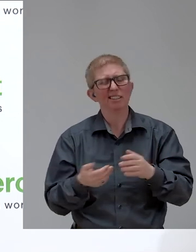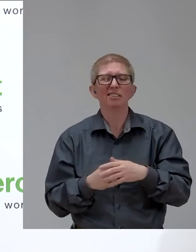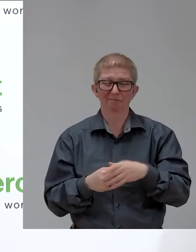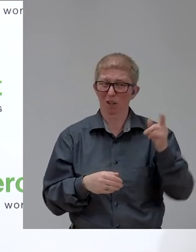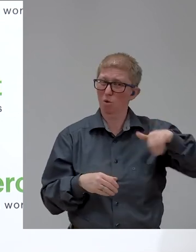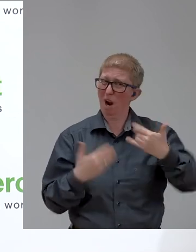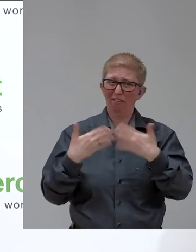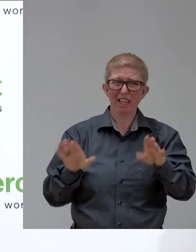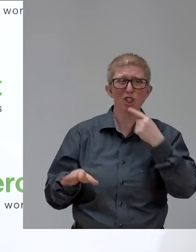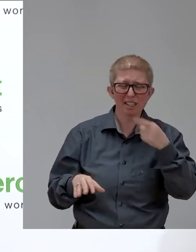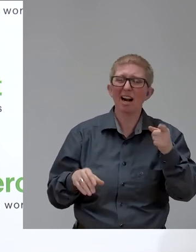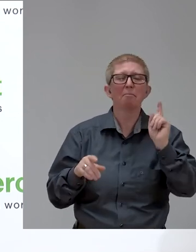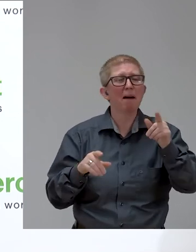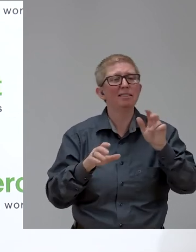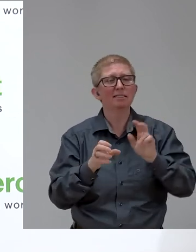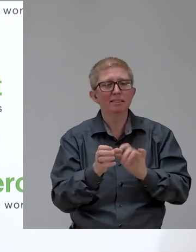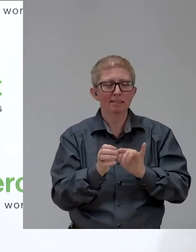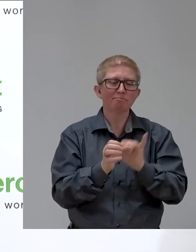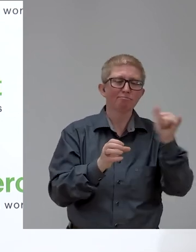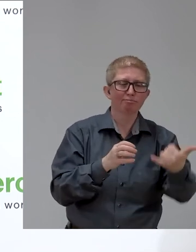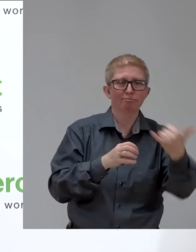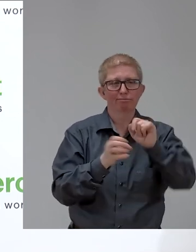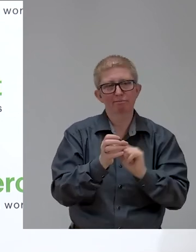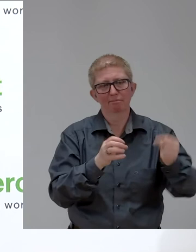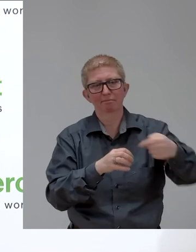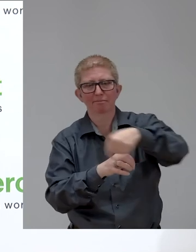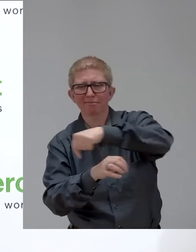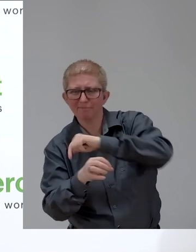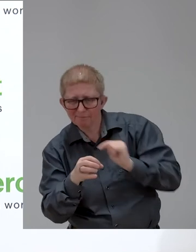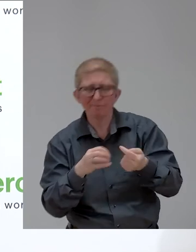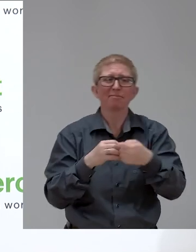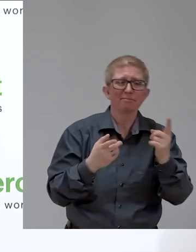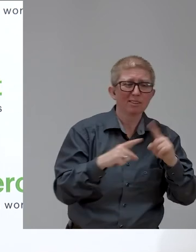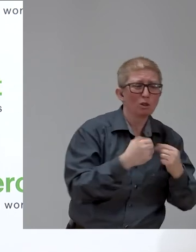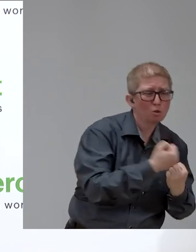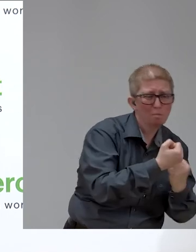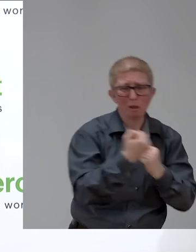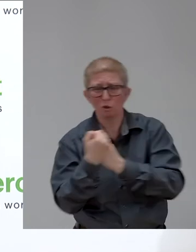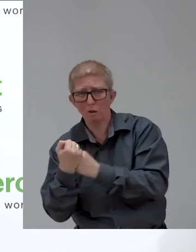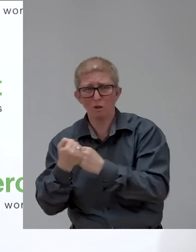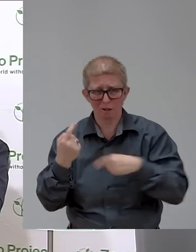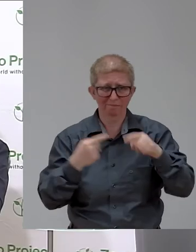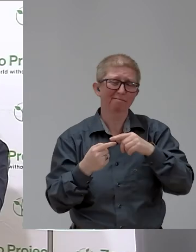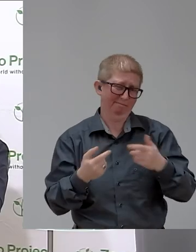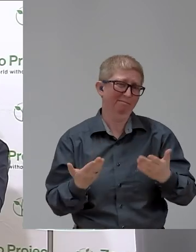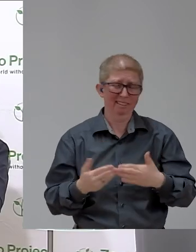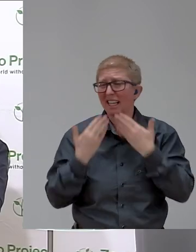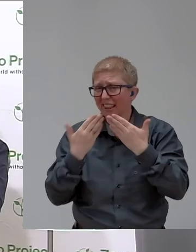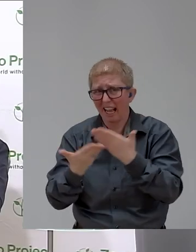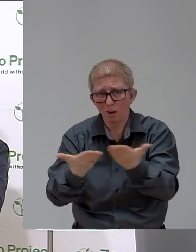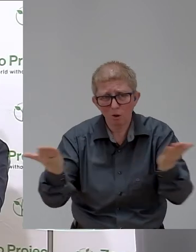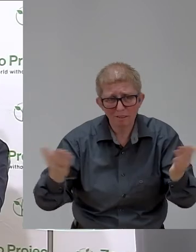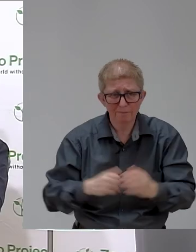this flexibility and this support to grantees seems really important. Thank you for sharing that. Stefan, you mentioned it,